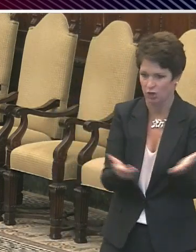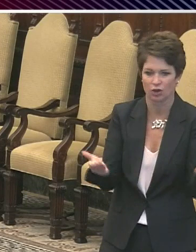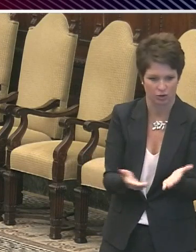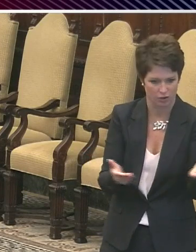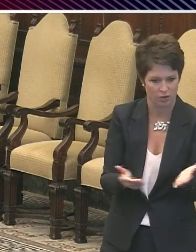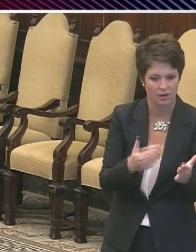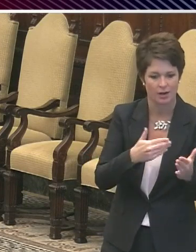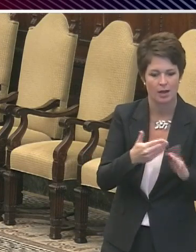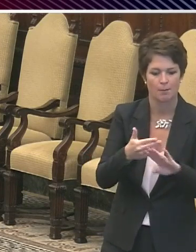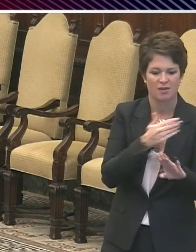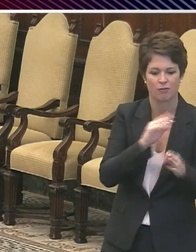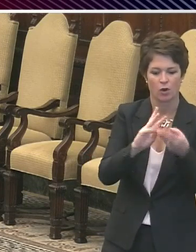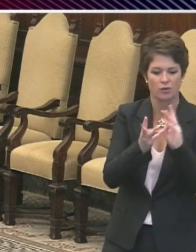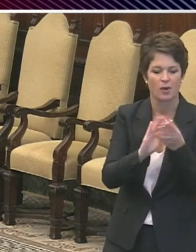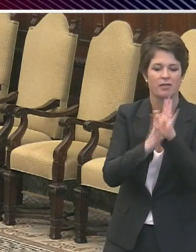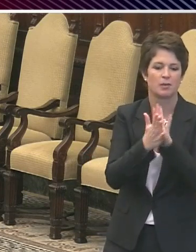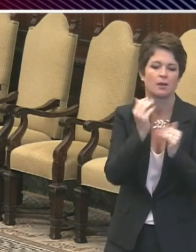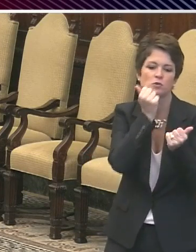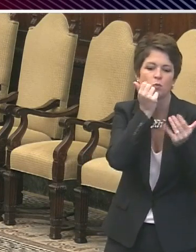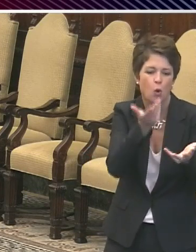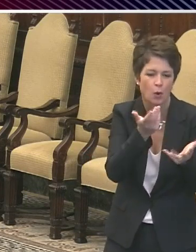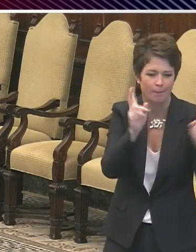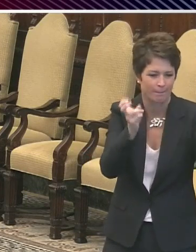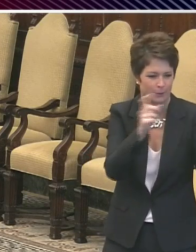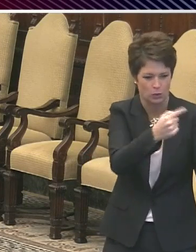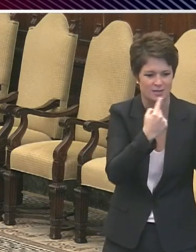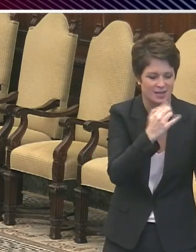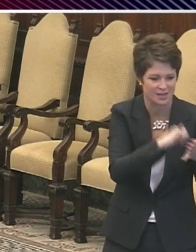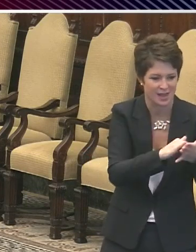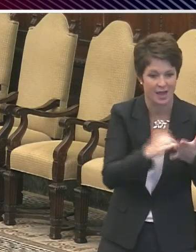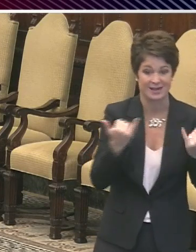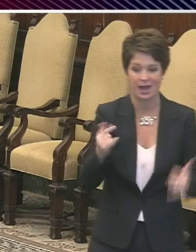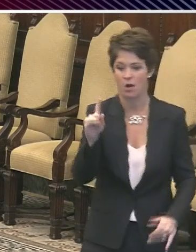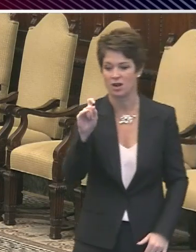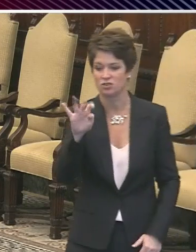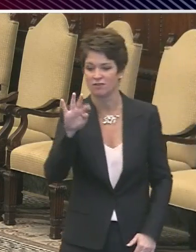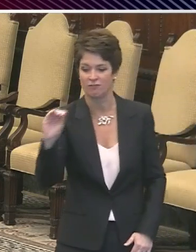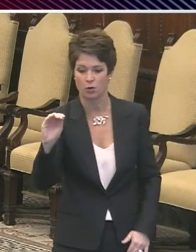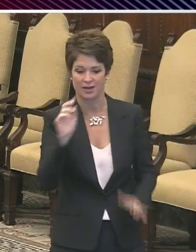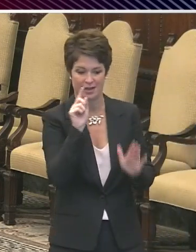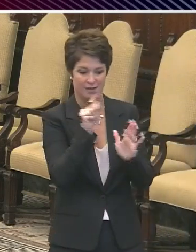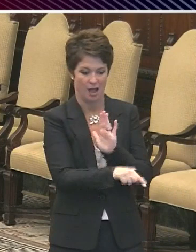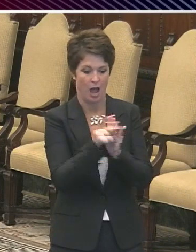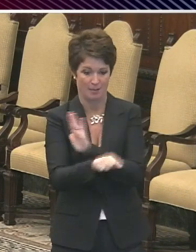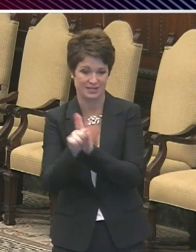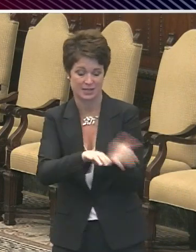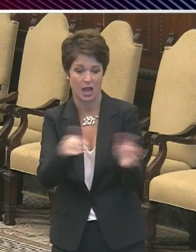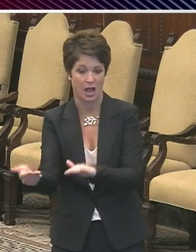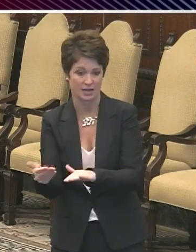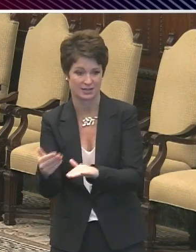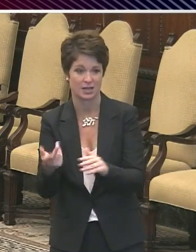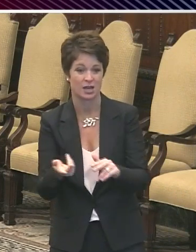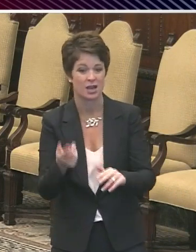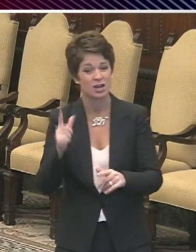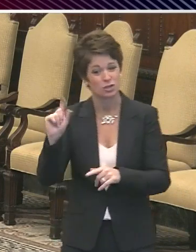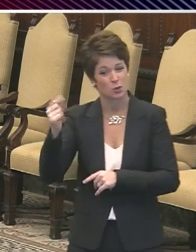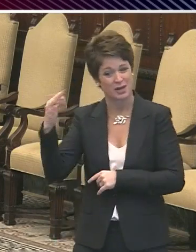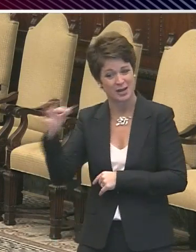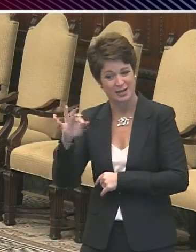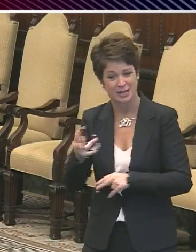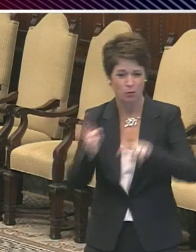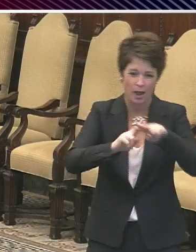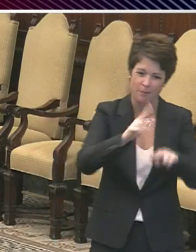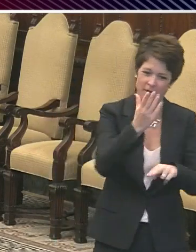think, before the weather gets warm. I think we stand now at 140 homicides, up 15% from